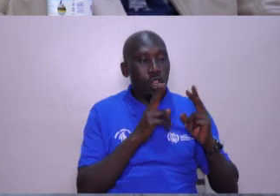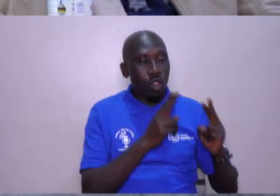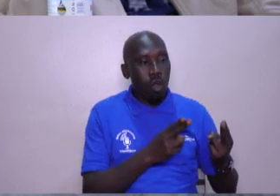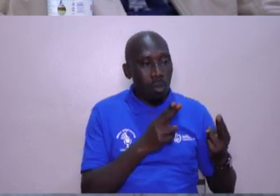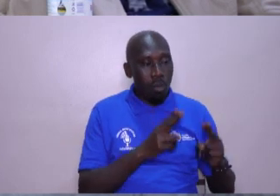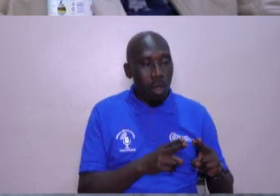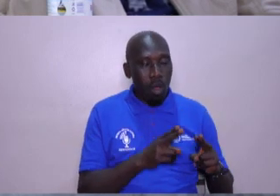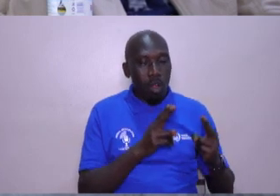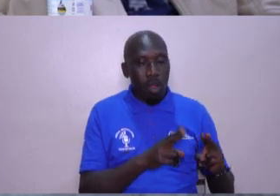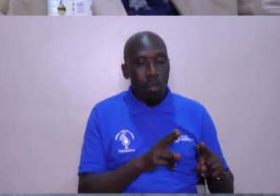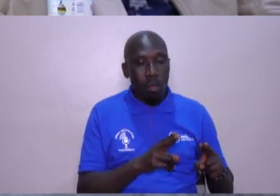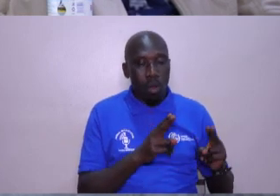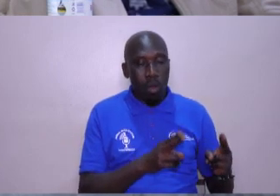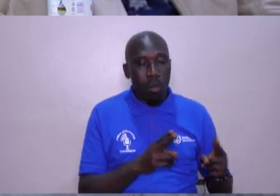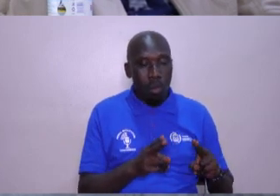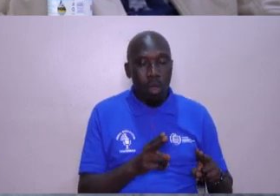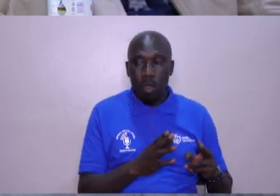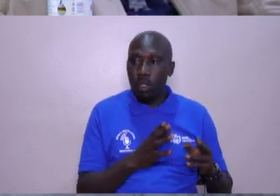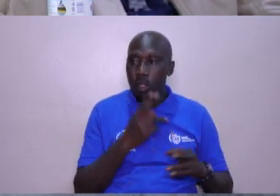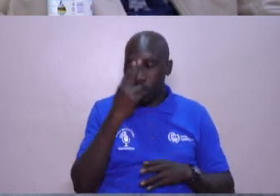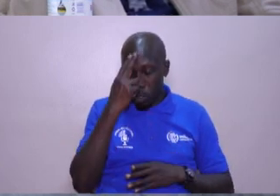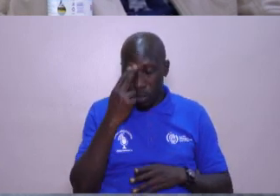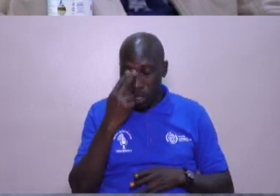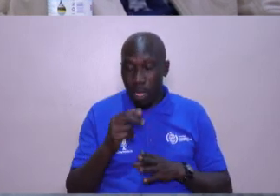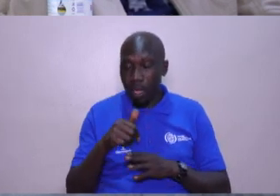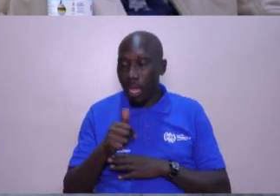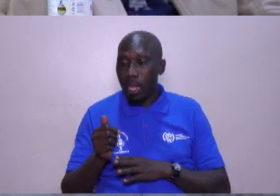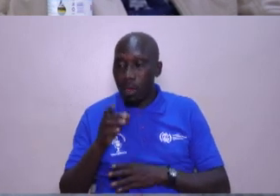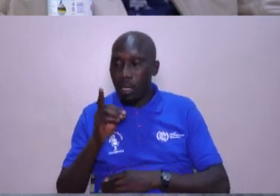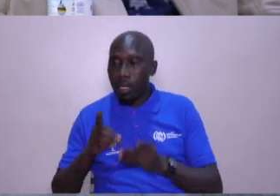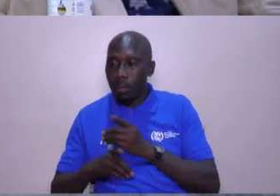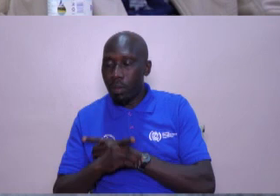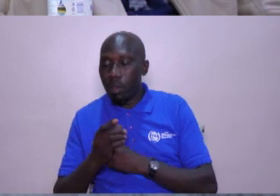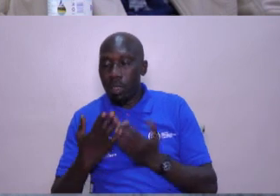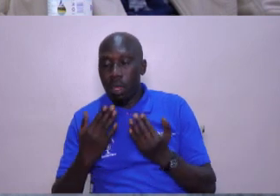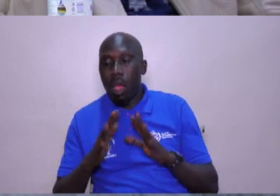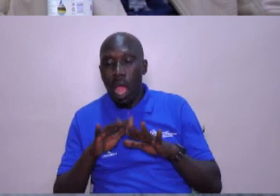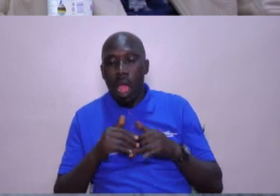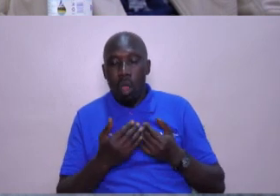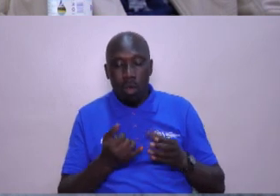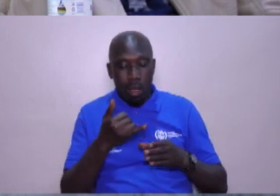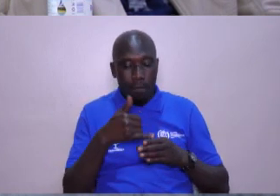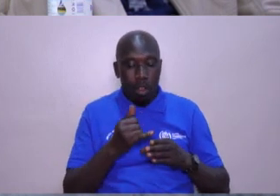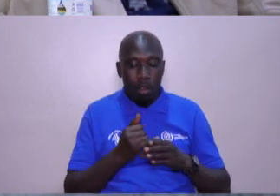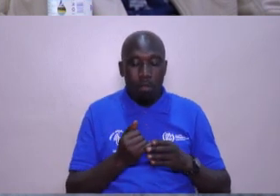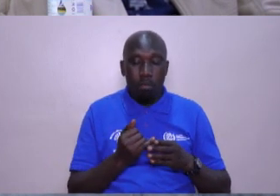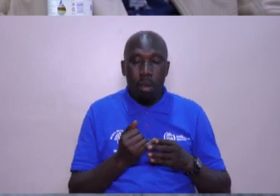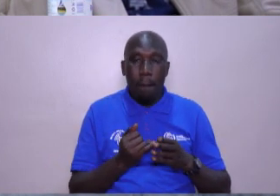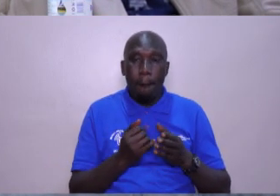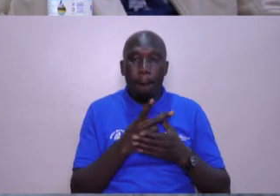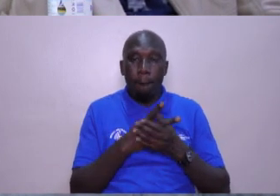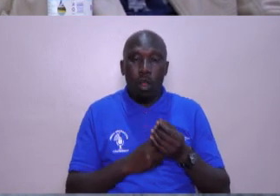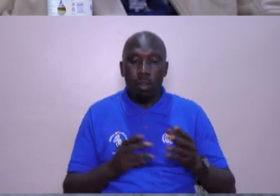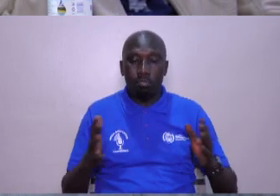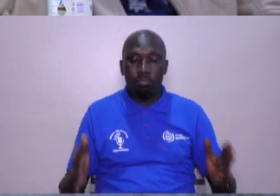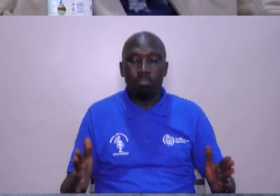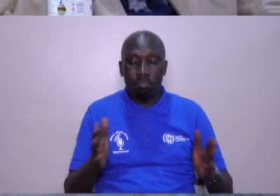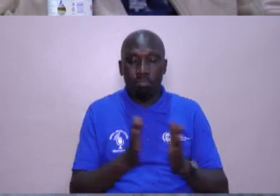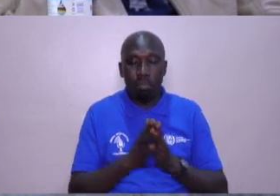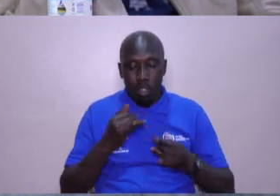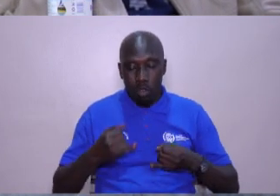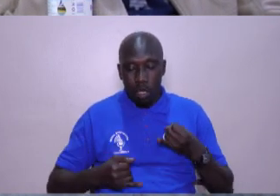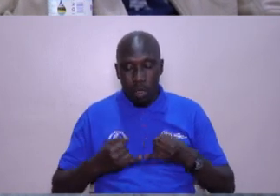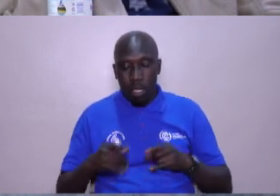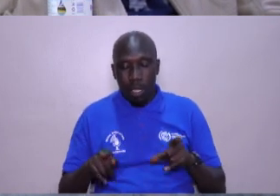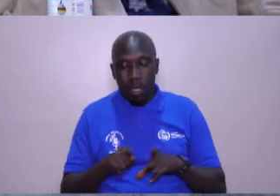the ones that are At disabled. yes. Something like that. So how do you cater for both? You will be able to enjoy the